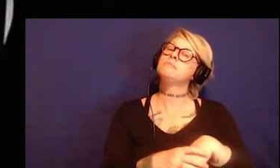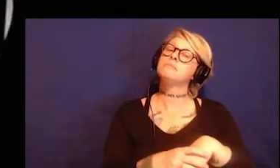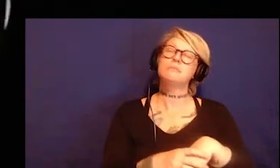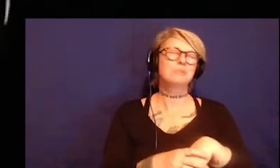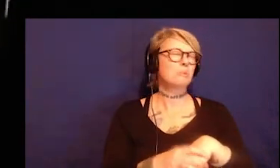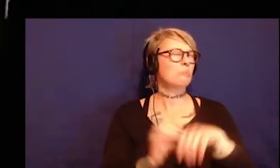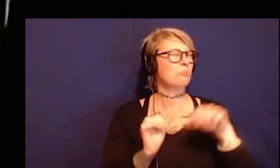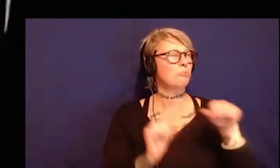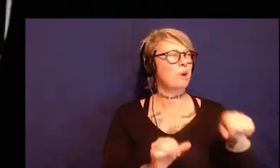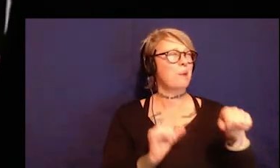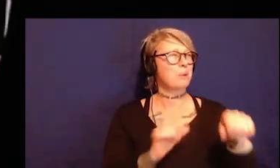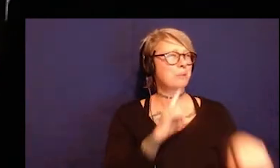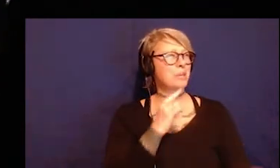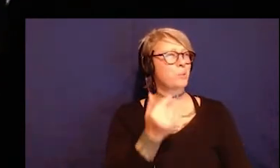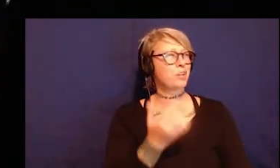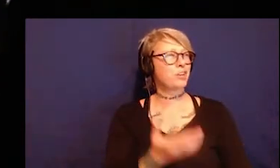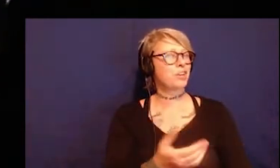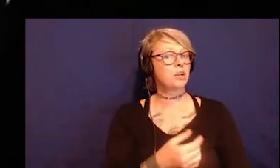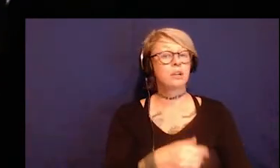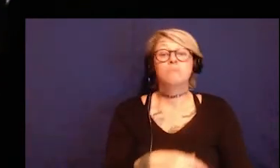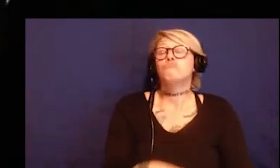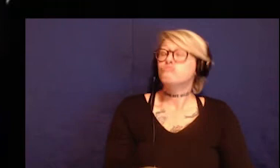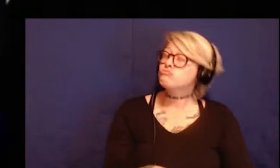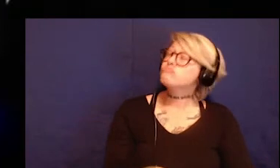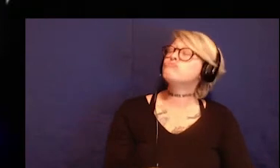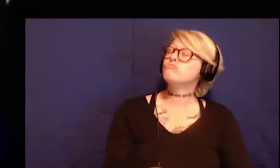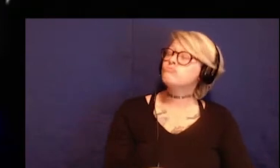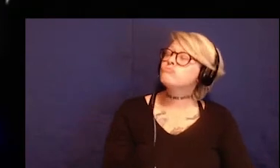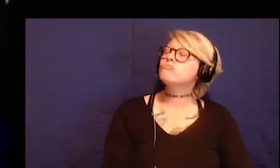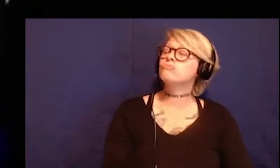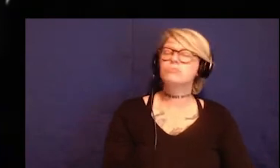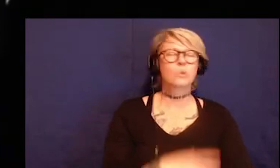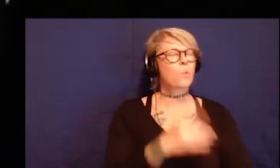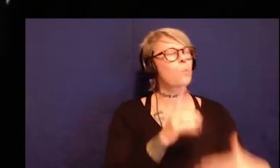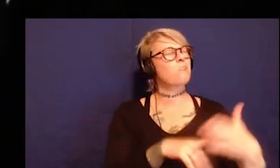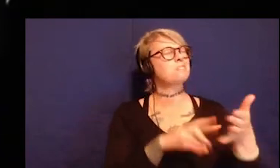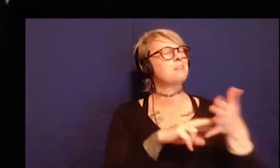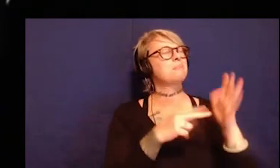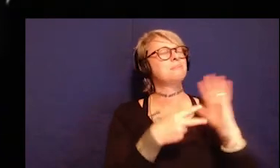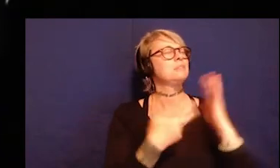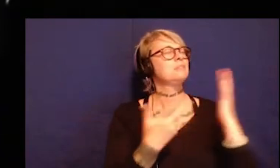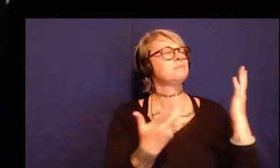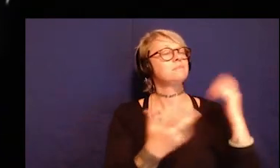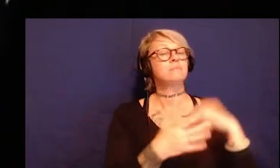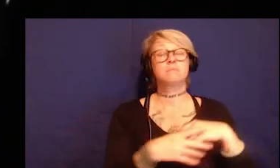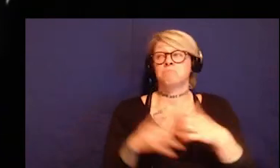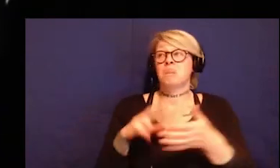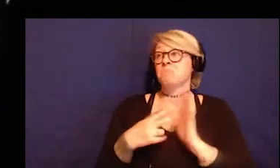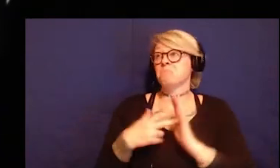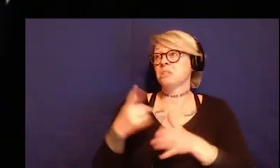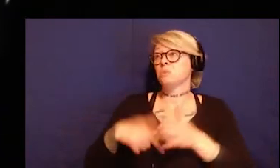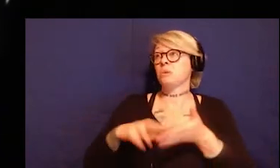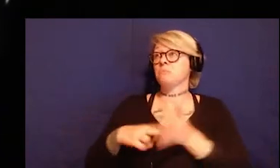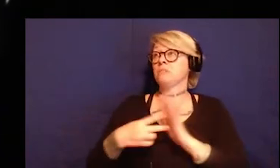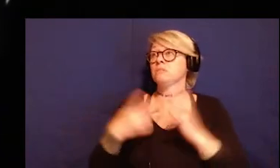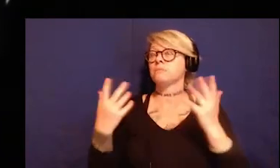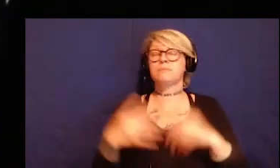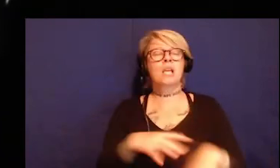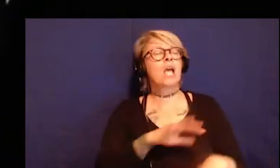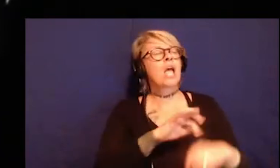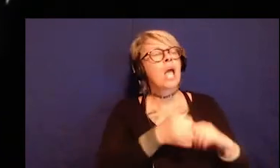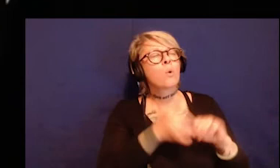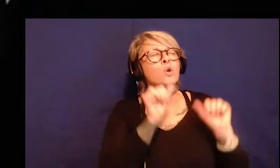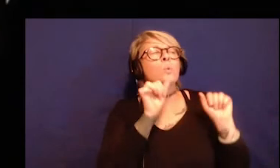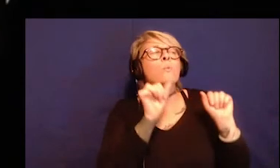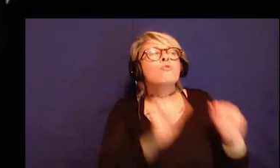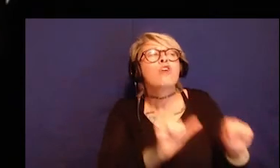Probably queer? Yeah. What does that mean? It means what it means. How are you